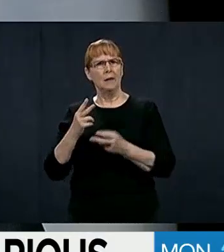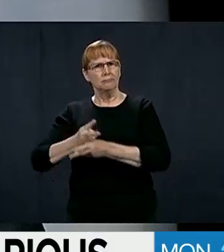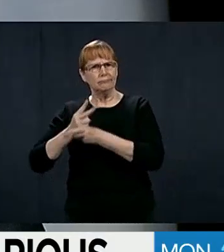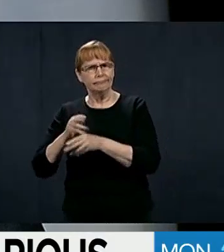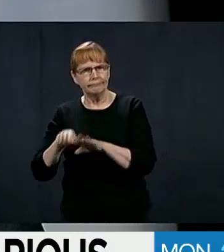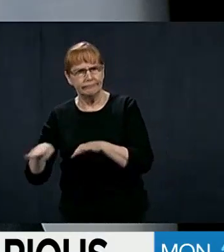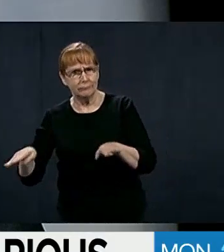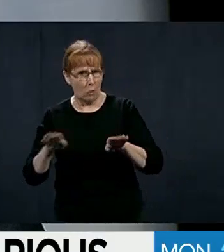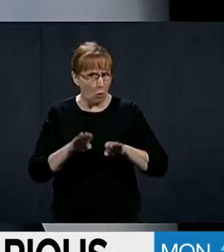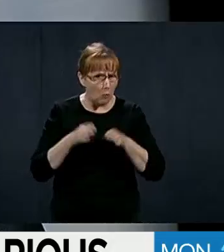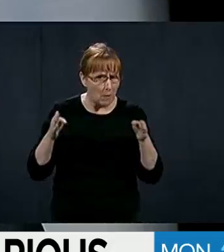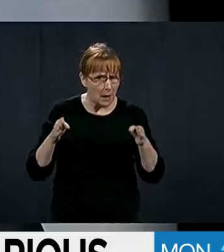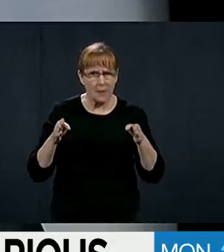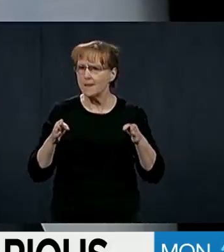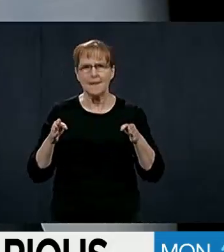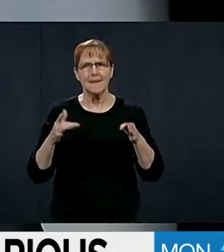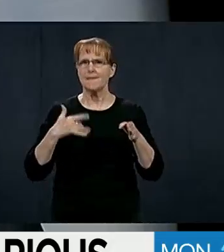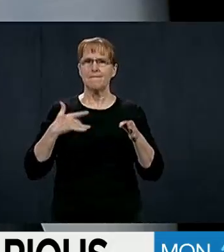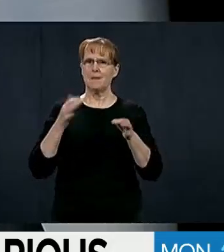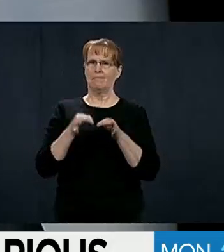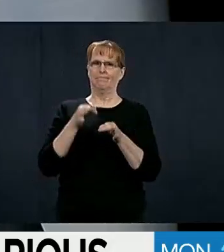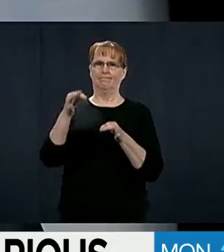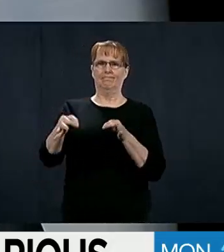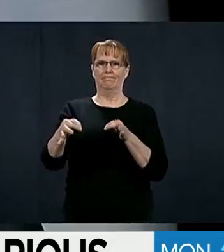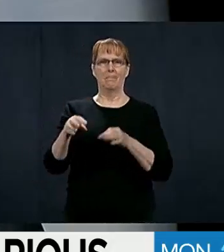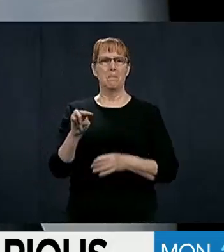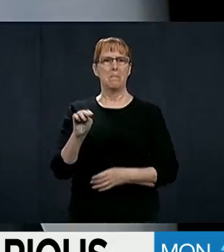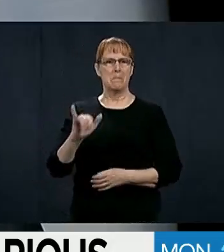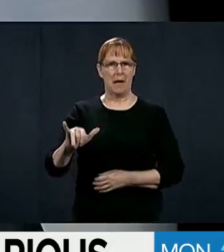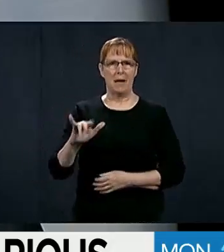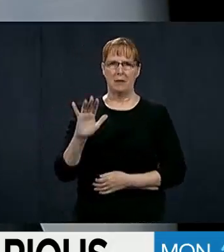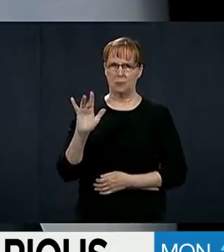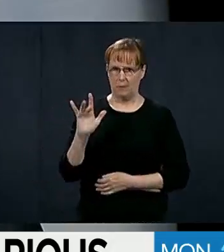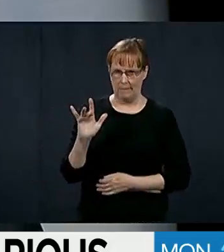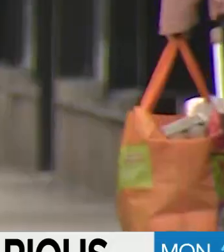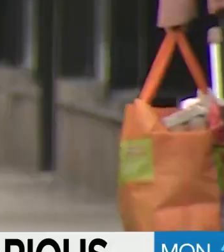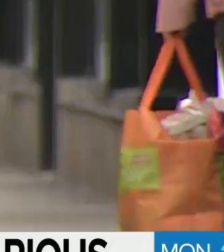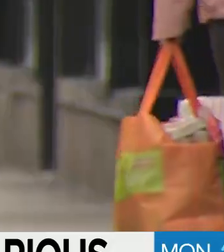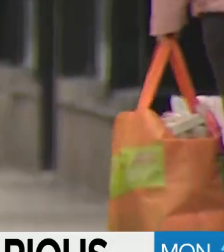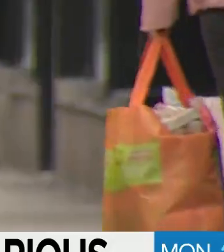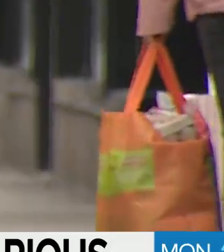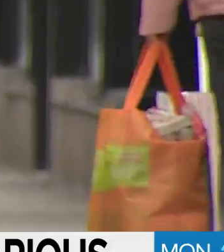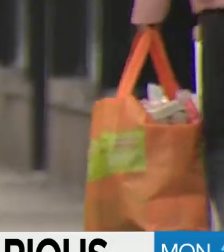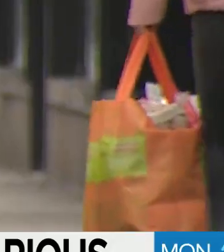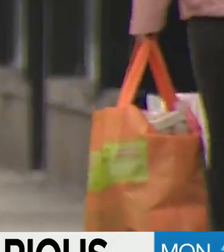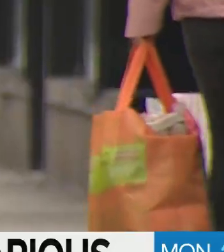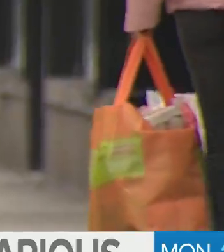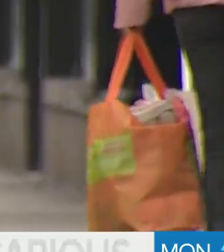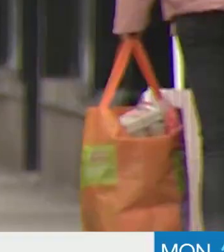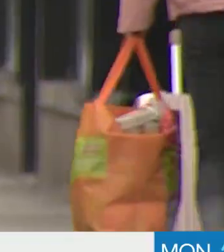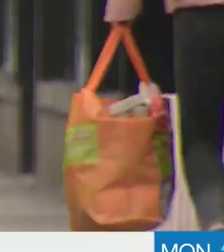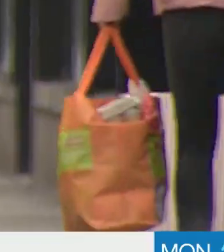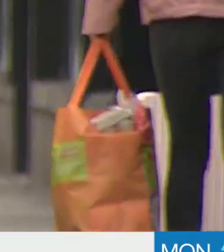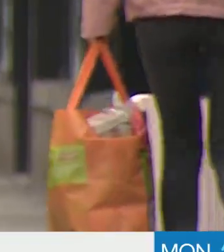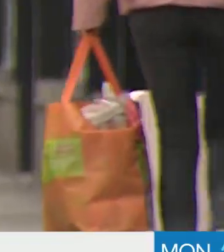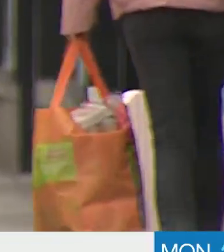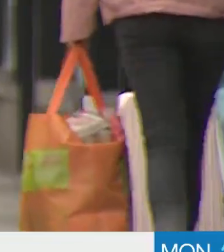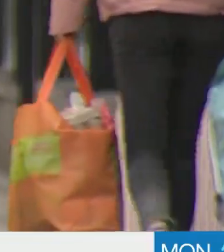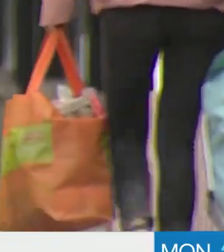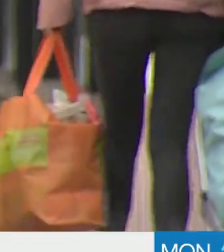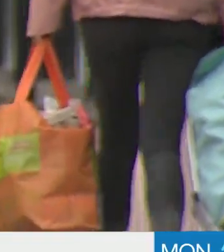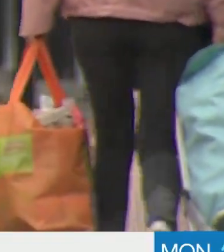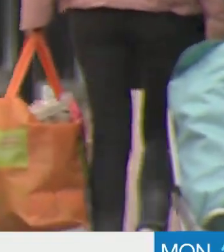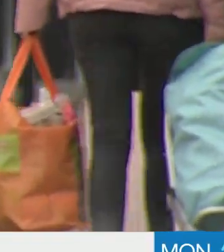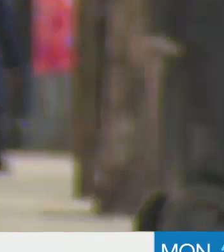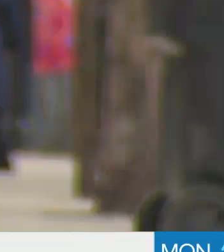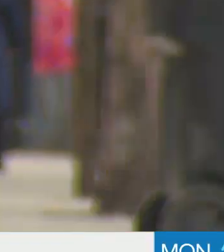25th only if all conditions are met. If COVID-19 cases and deaths do not improve